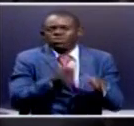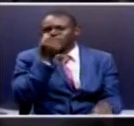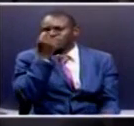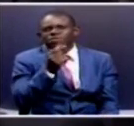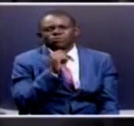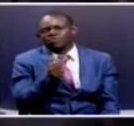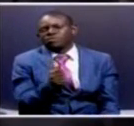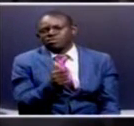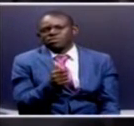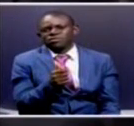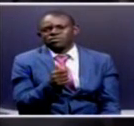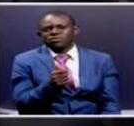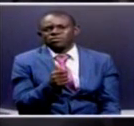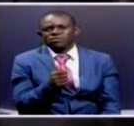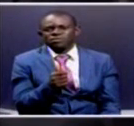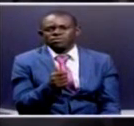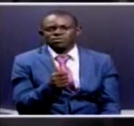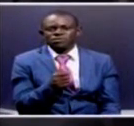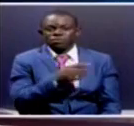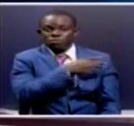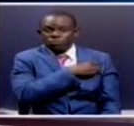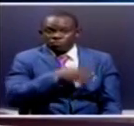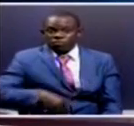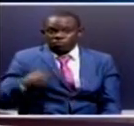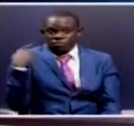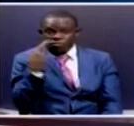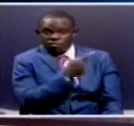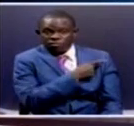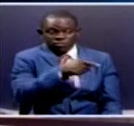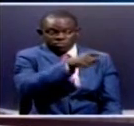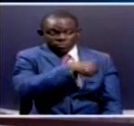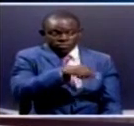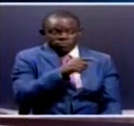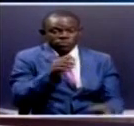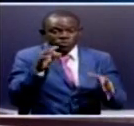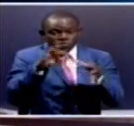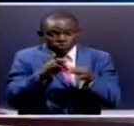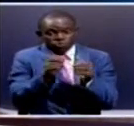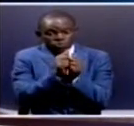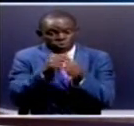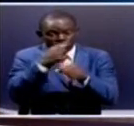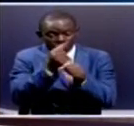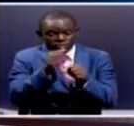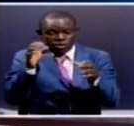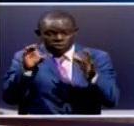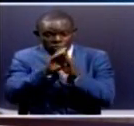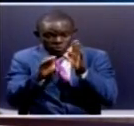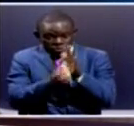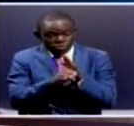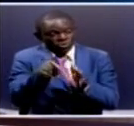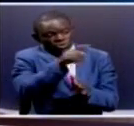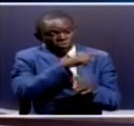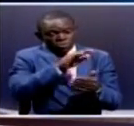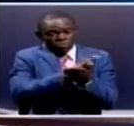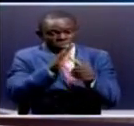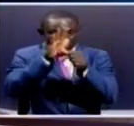mischief myself. You do not share into the fears that probably this whole process may be hijacked by